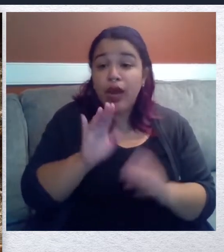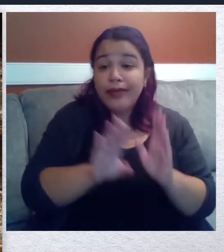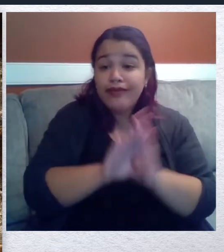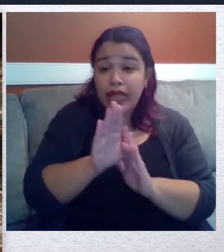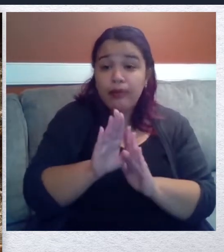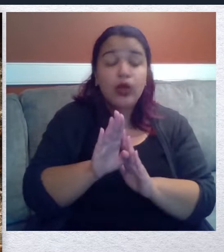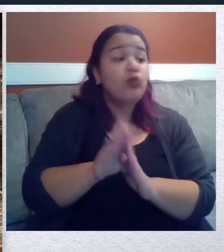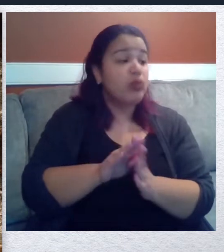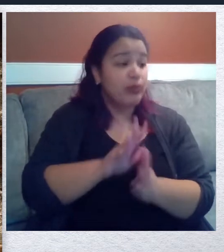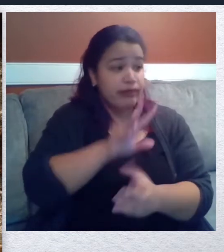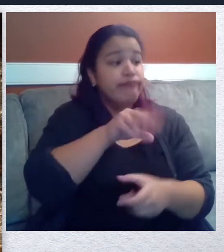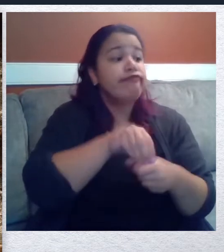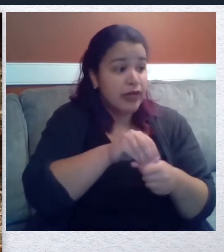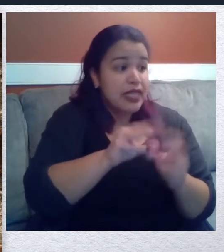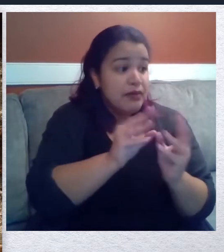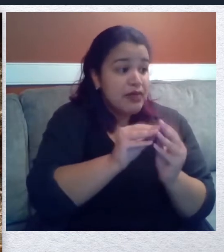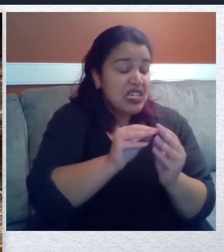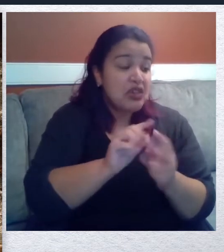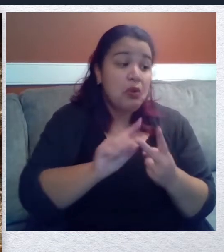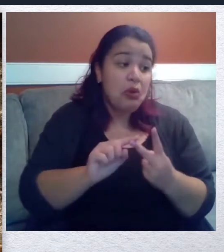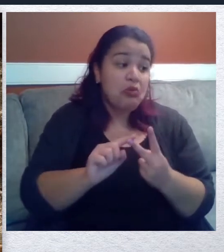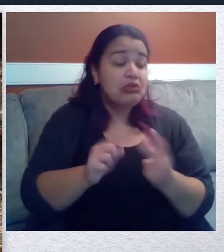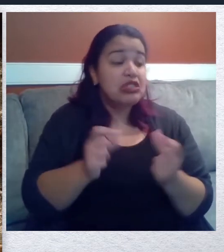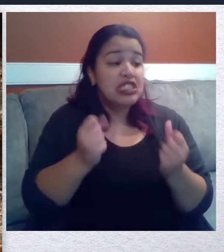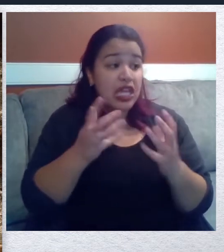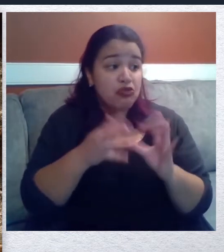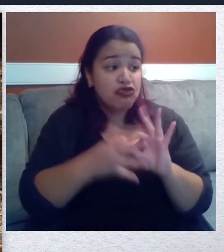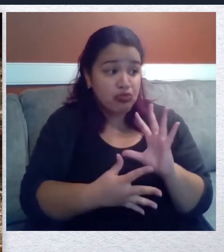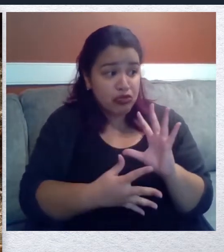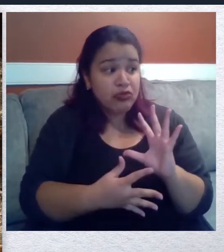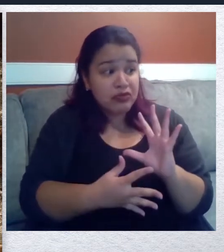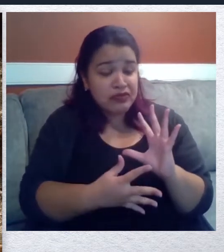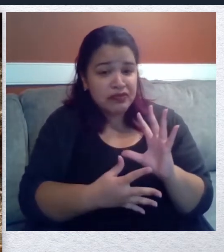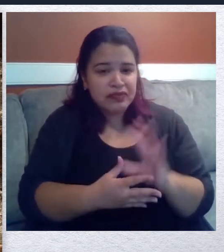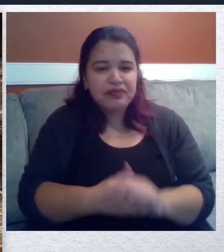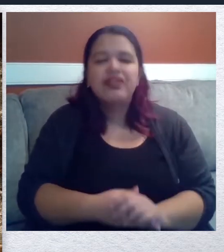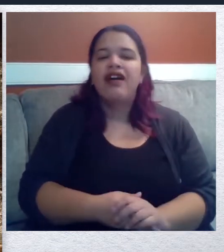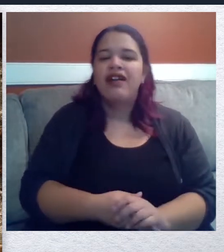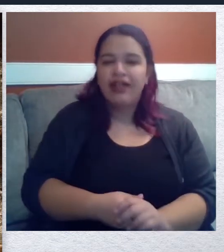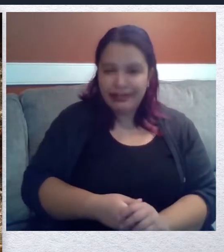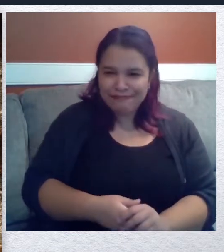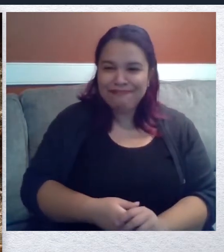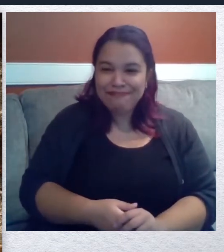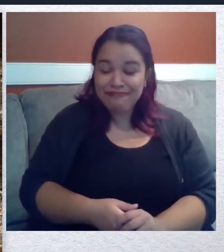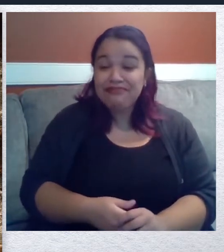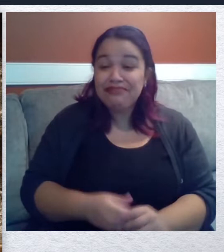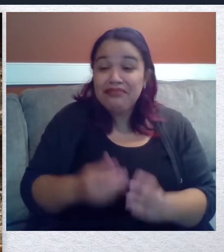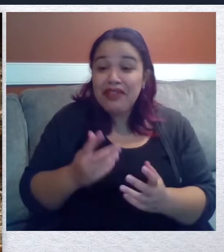Right. Speaking of accommodations, the resource guide does contain a section